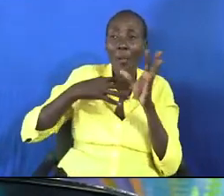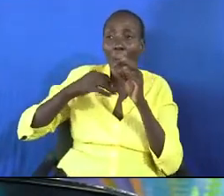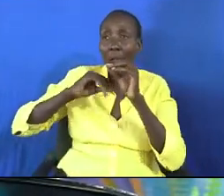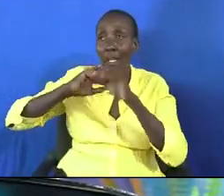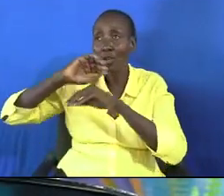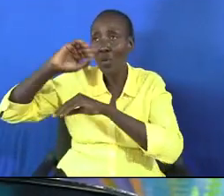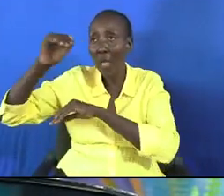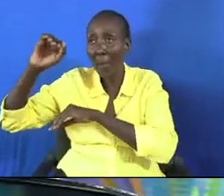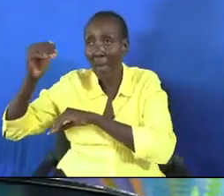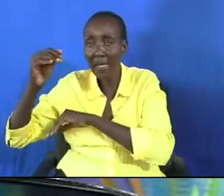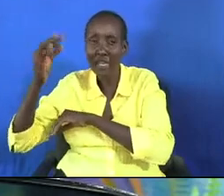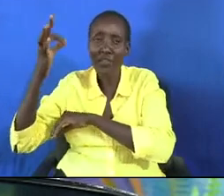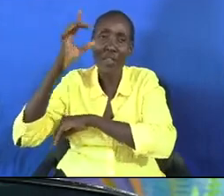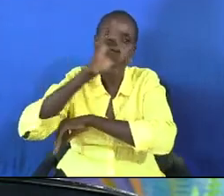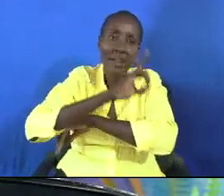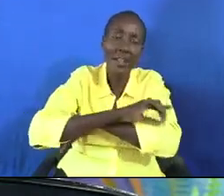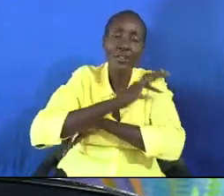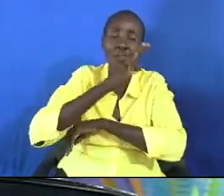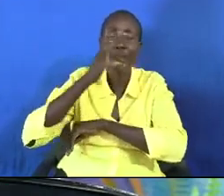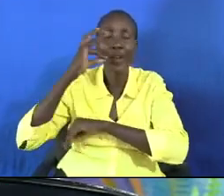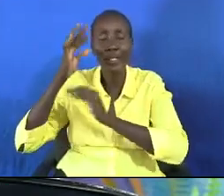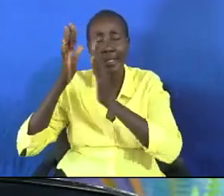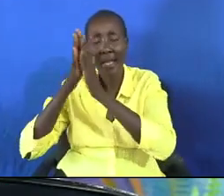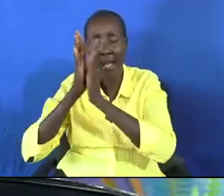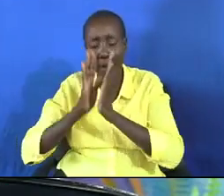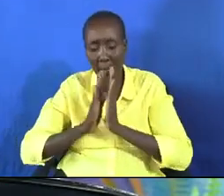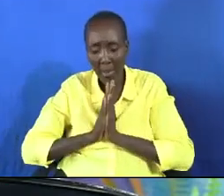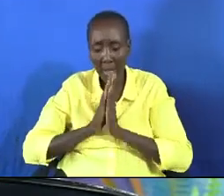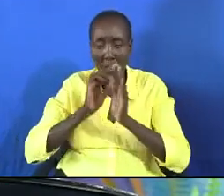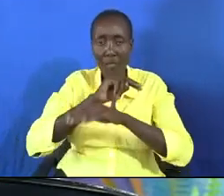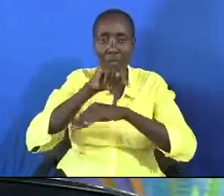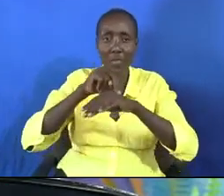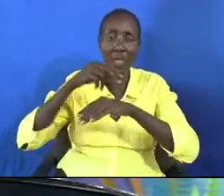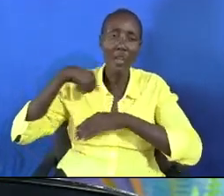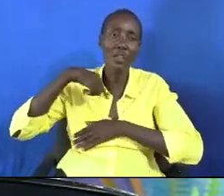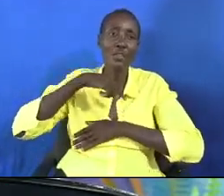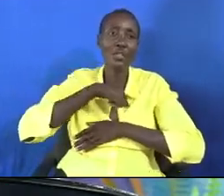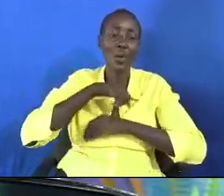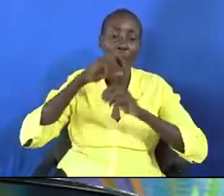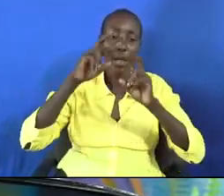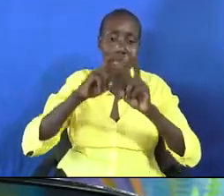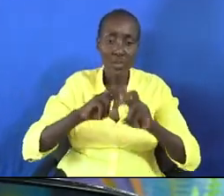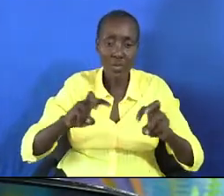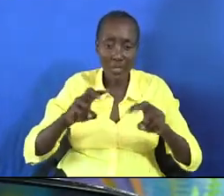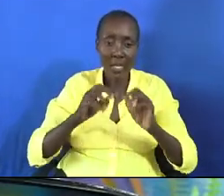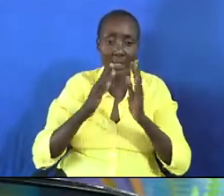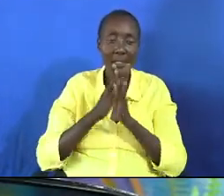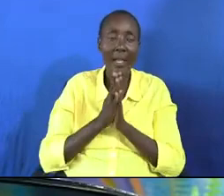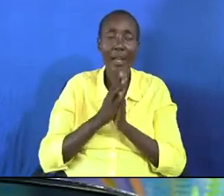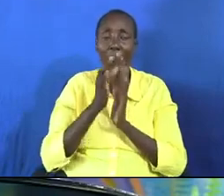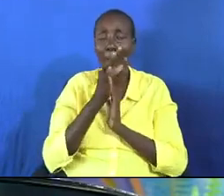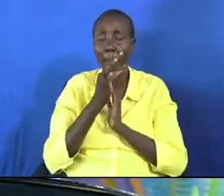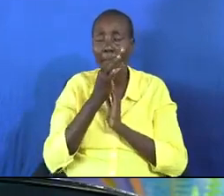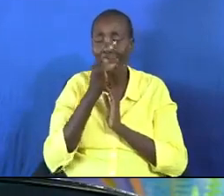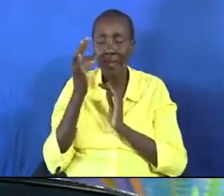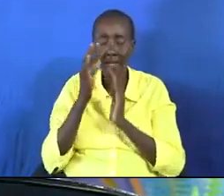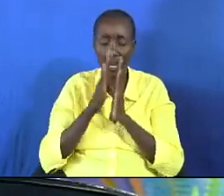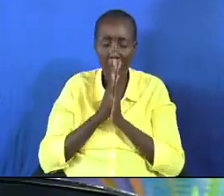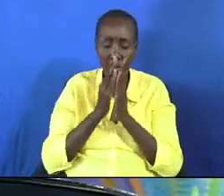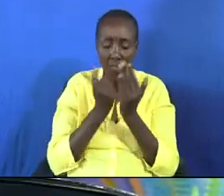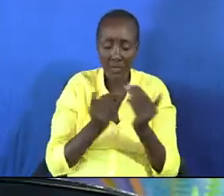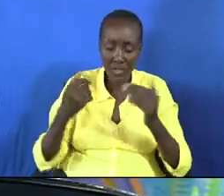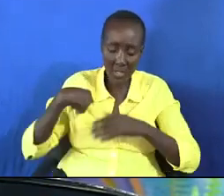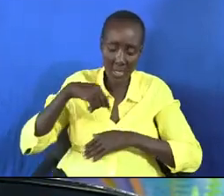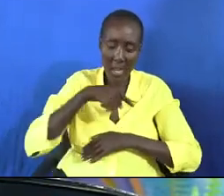for 3 days, to fast and pray for this nation, to fast and pray for our children, to fast